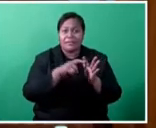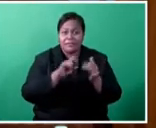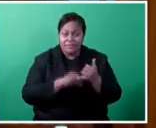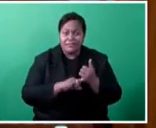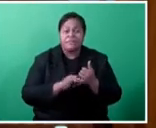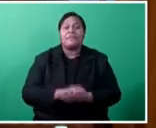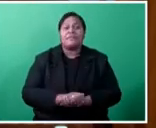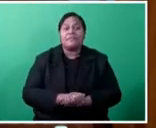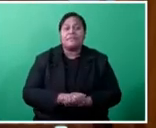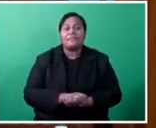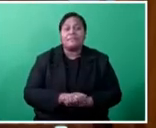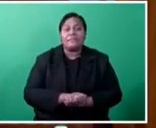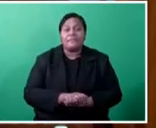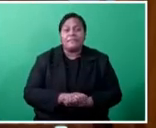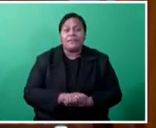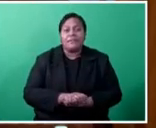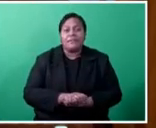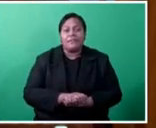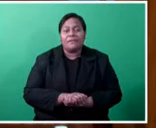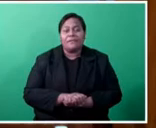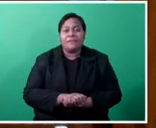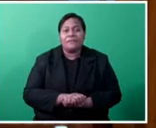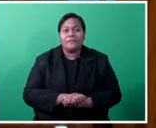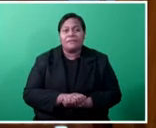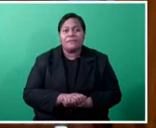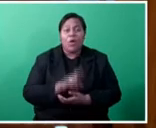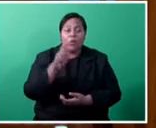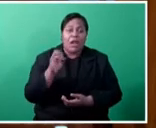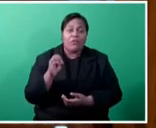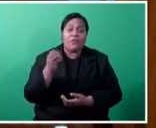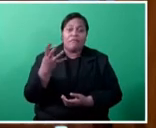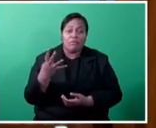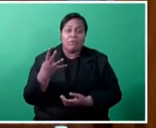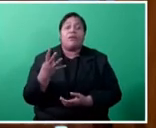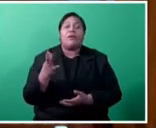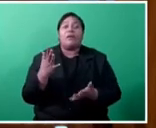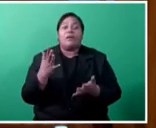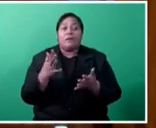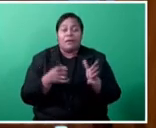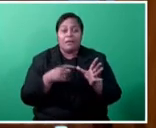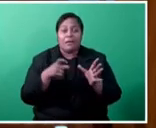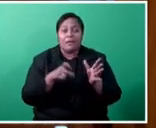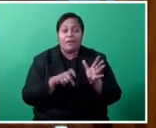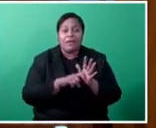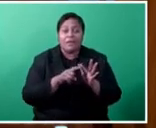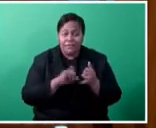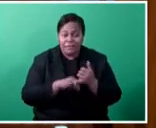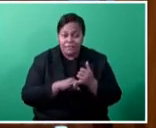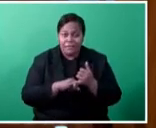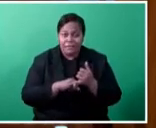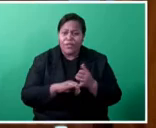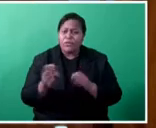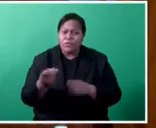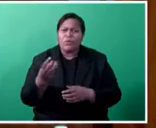26,106 acres. Out of the 118 designations, 2 native land parcels have reverted to the landowners due to their